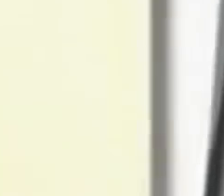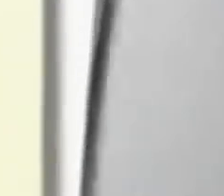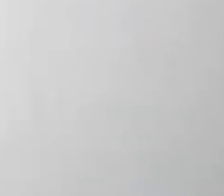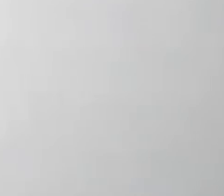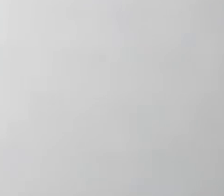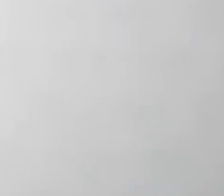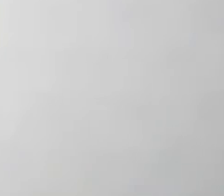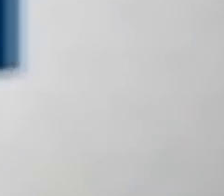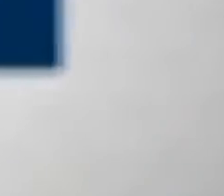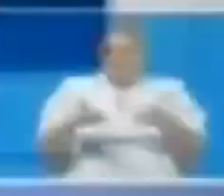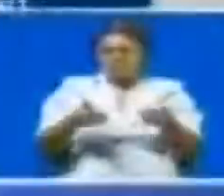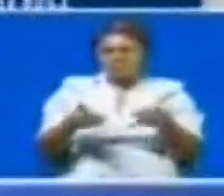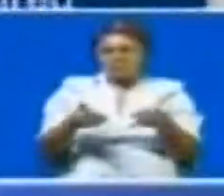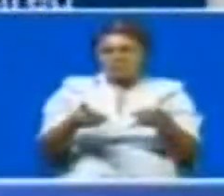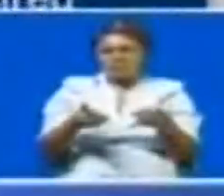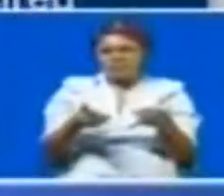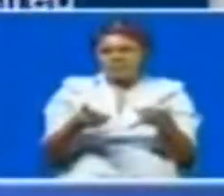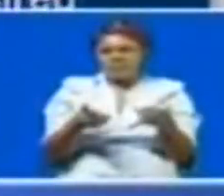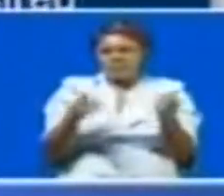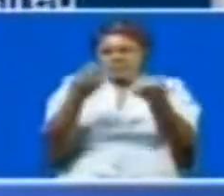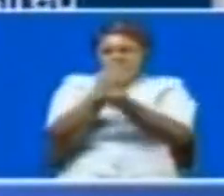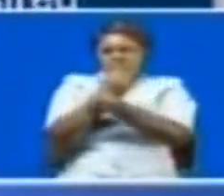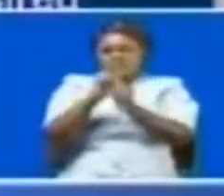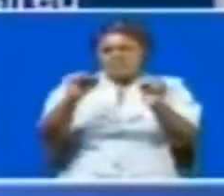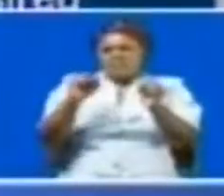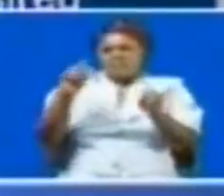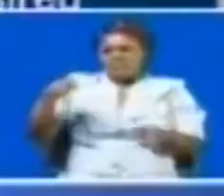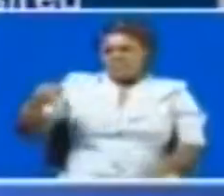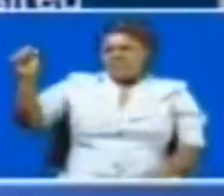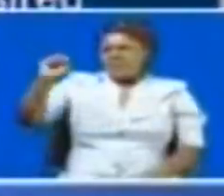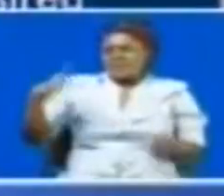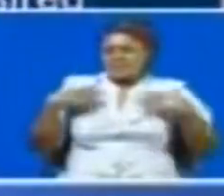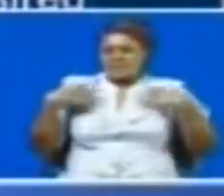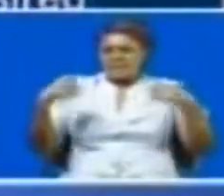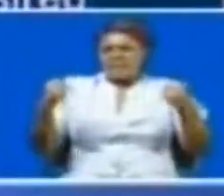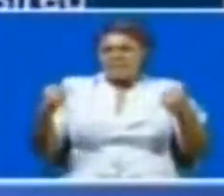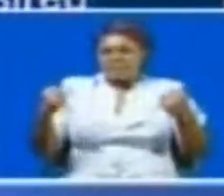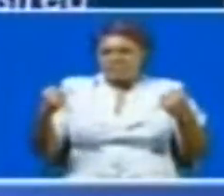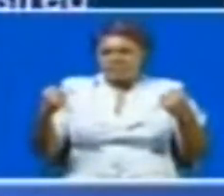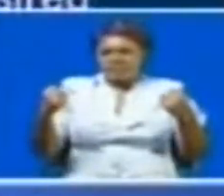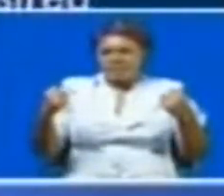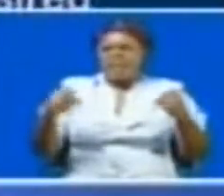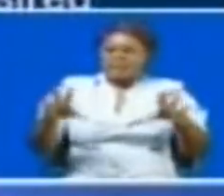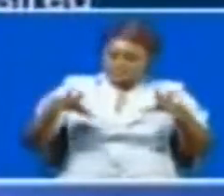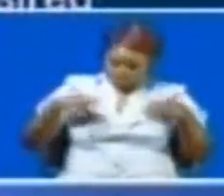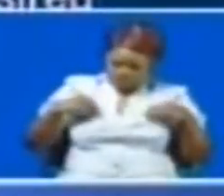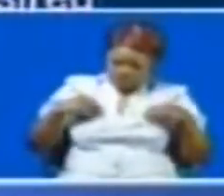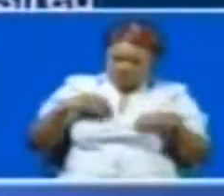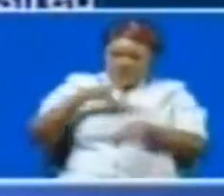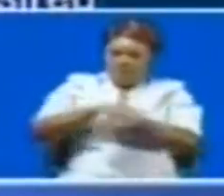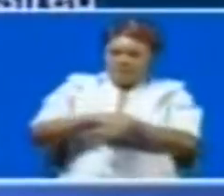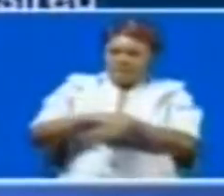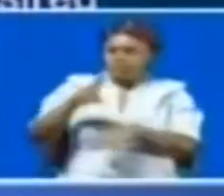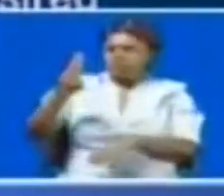Program Director of International Trachoma Initiative, the Principal Secretary at the Ministry of Health, Peter Tum, acknowledged receiving the